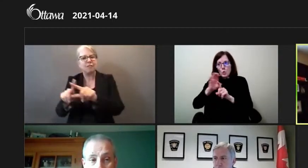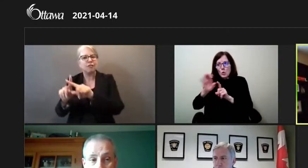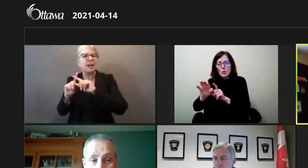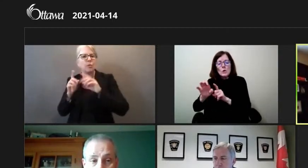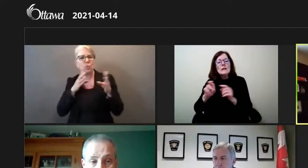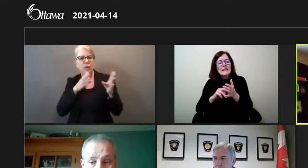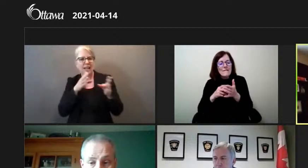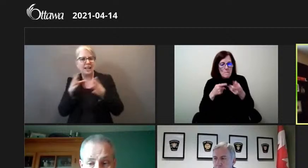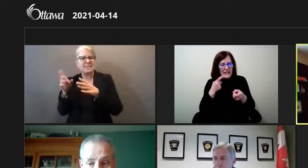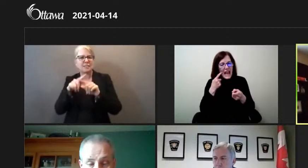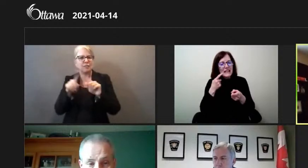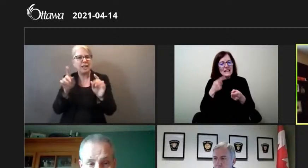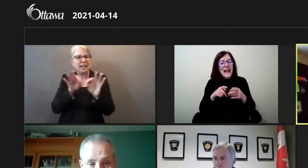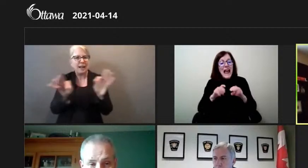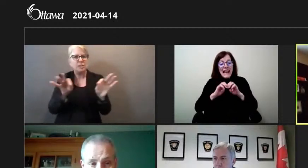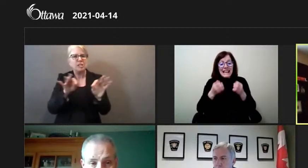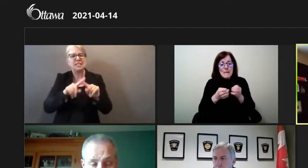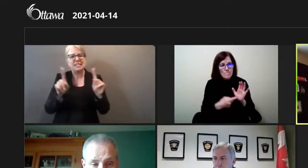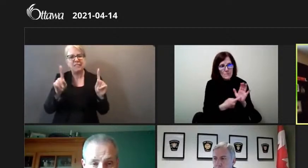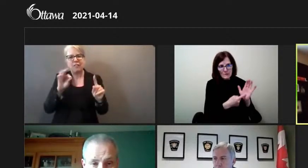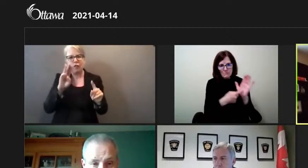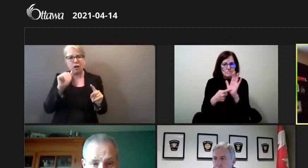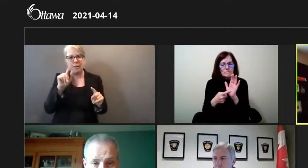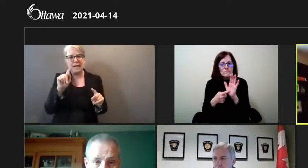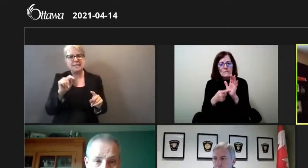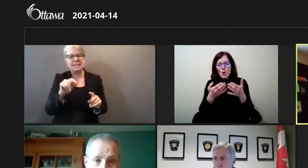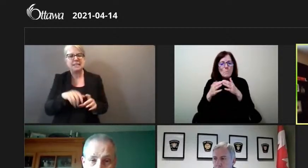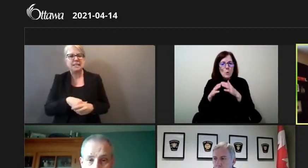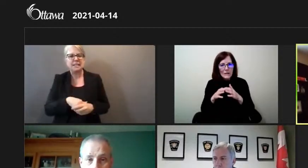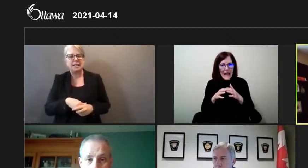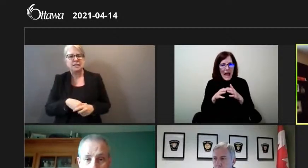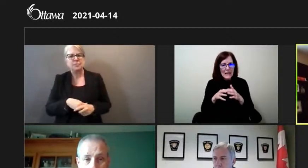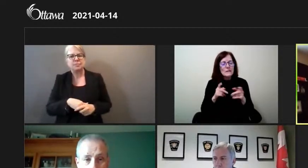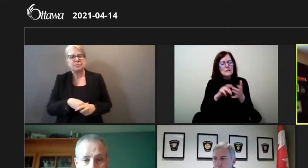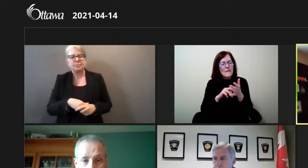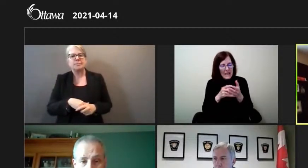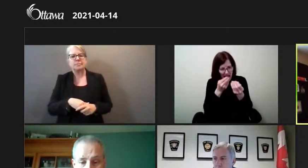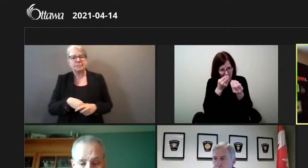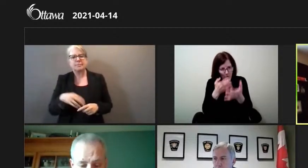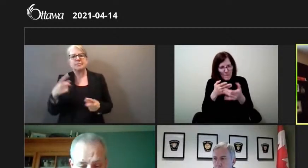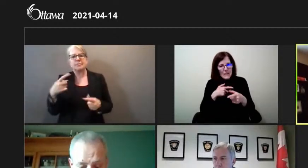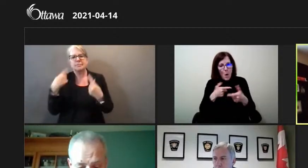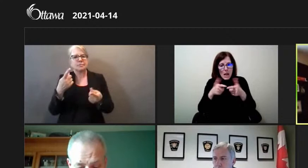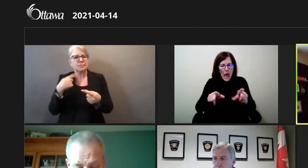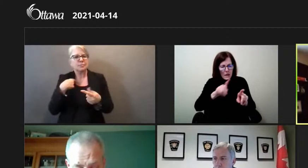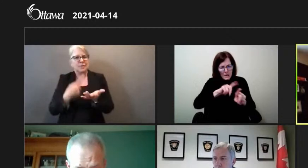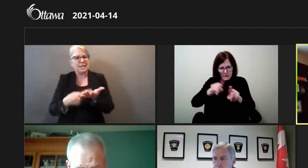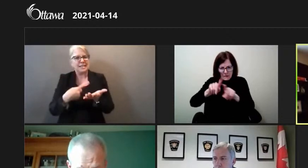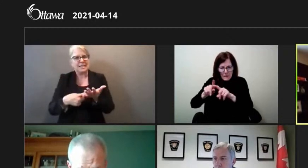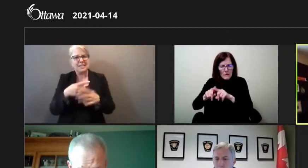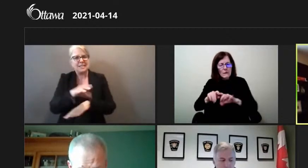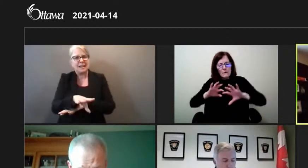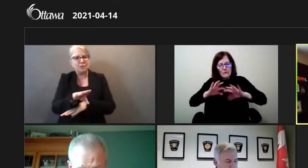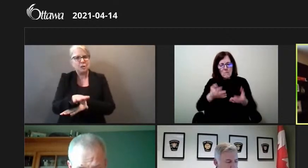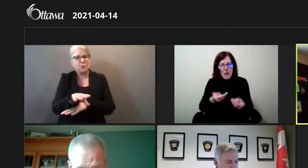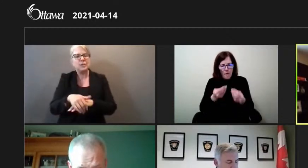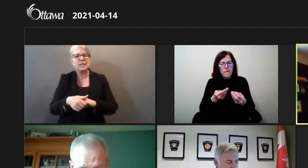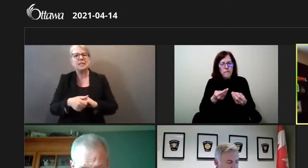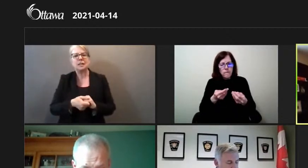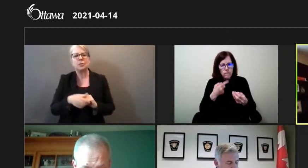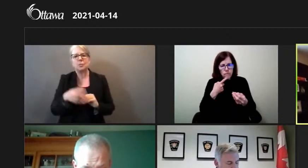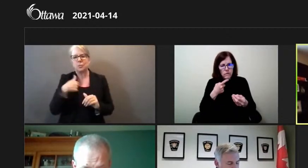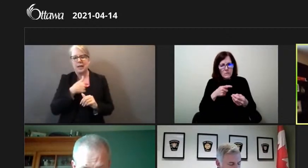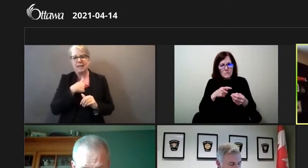of languages and formats. You know, as we discussed earlier this afternoon, we've